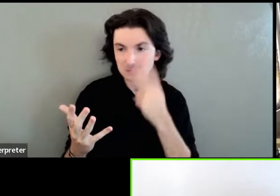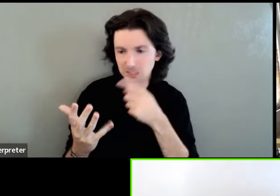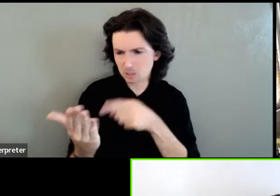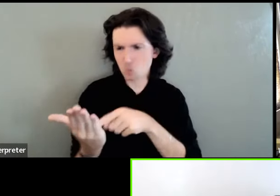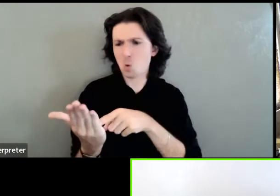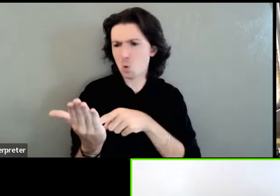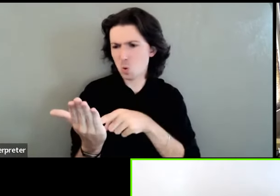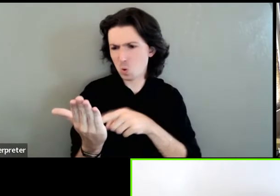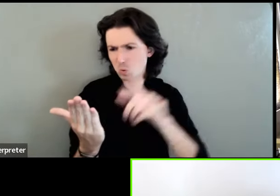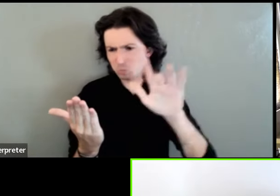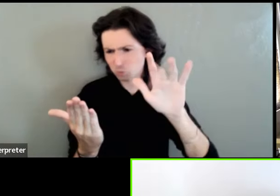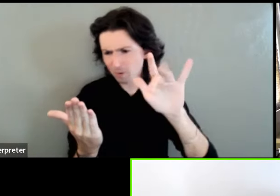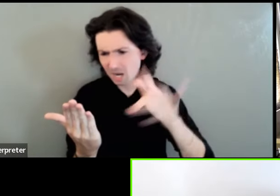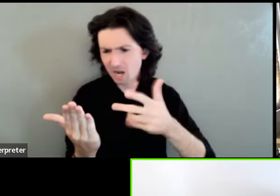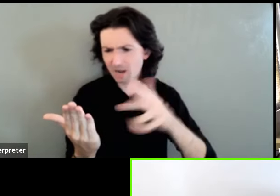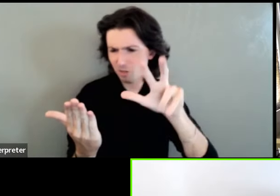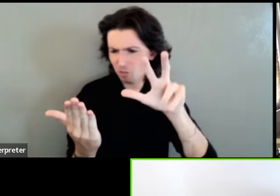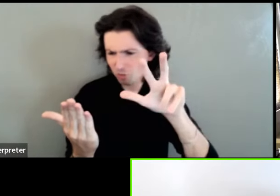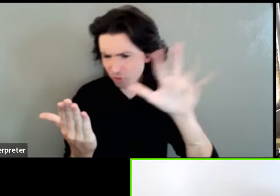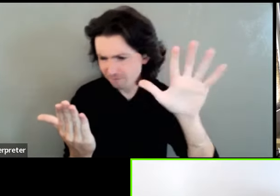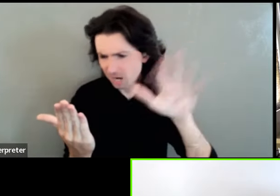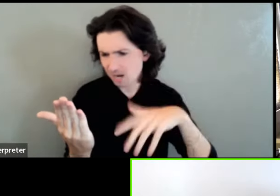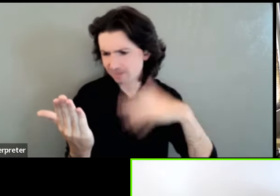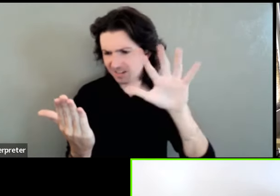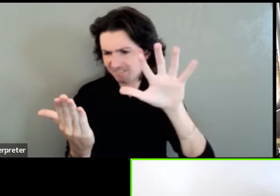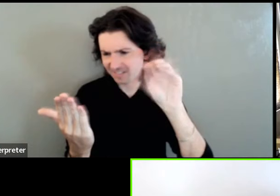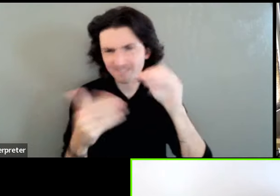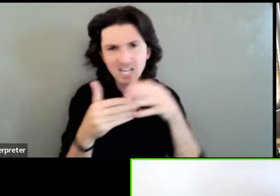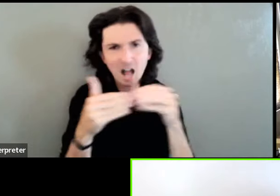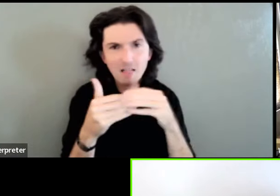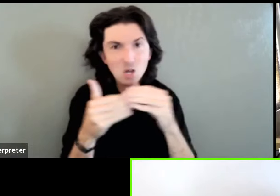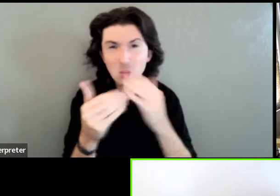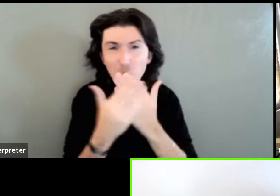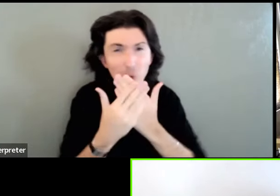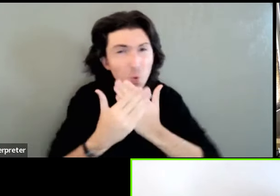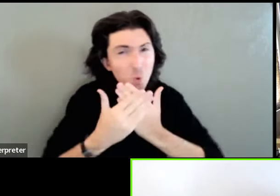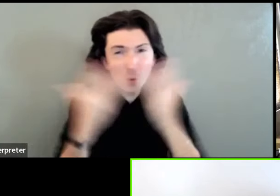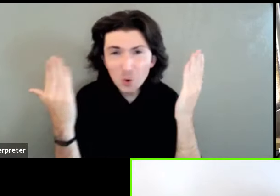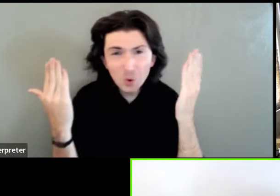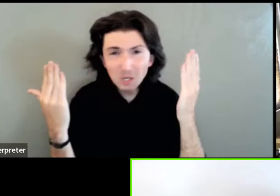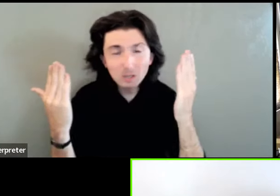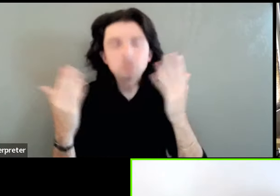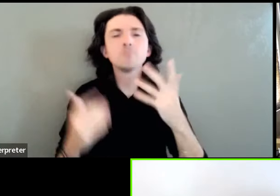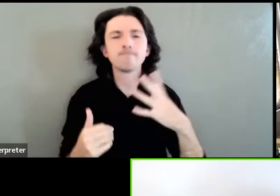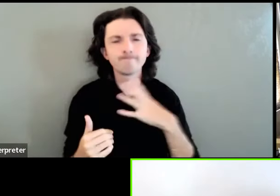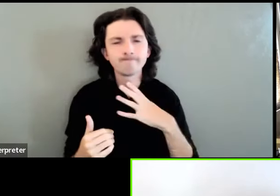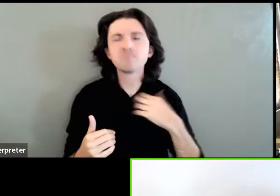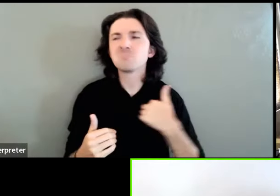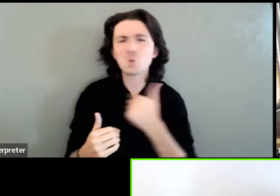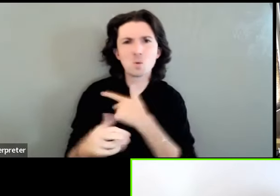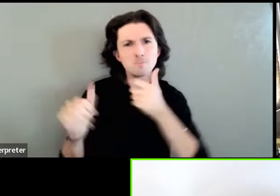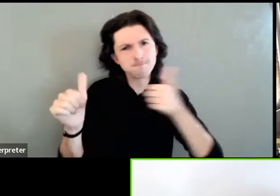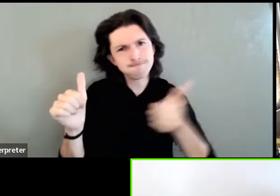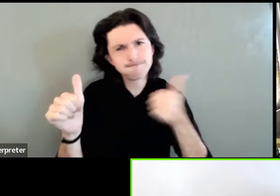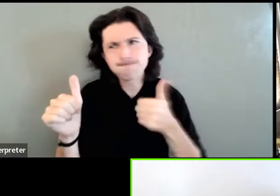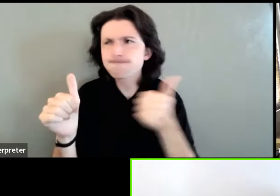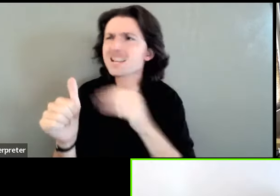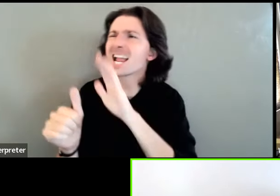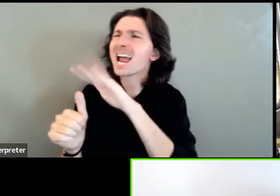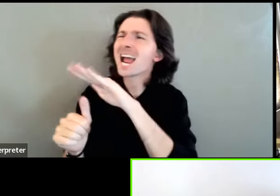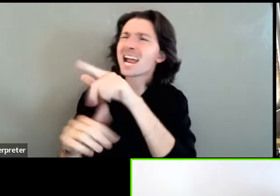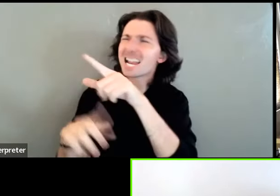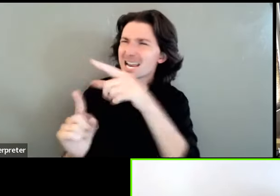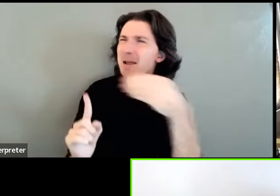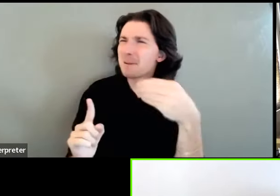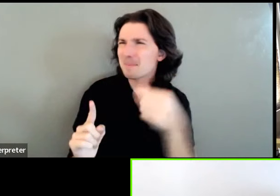$25, $35, $50, then we can go ahead and pursue payment of those. We really need to know within 6